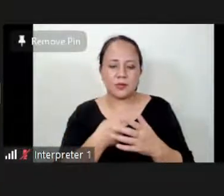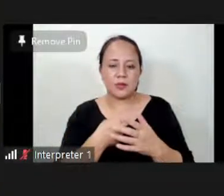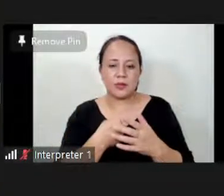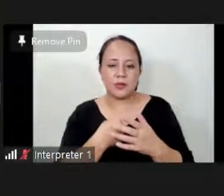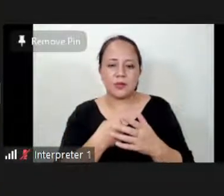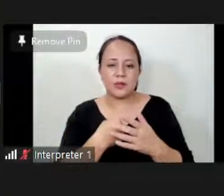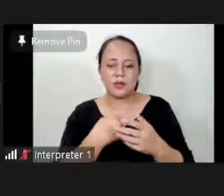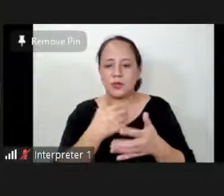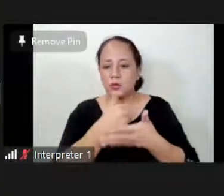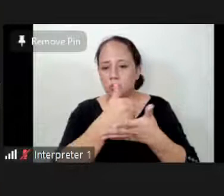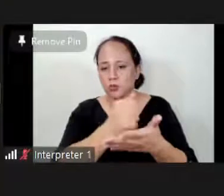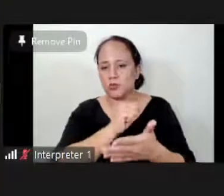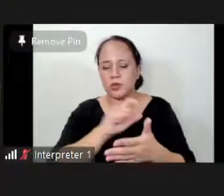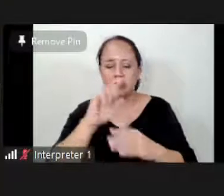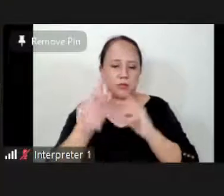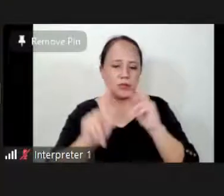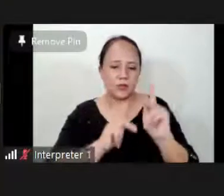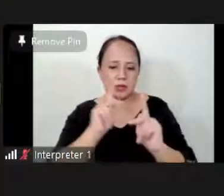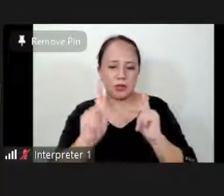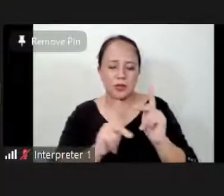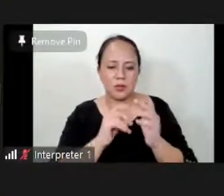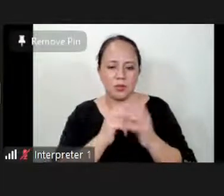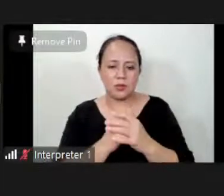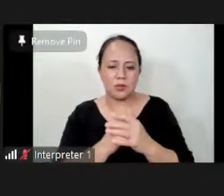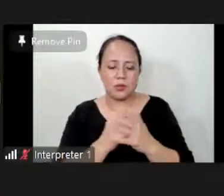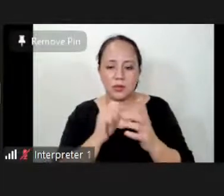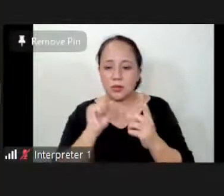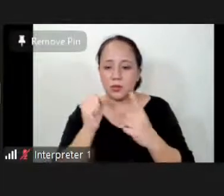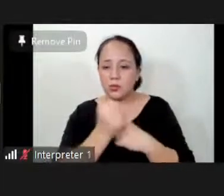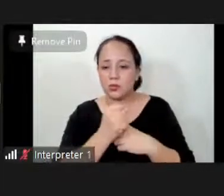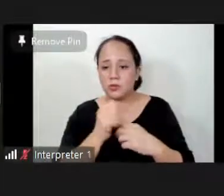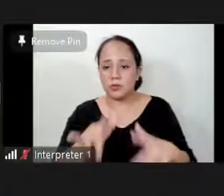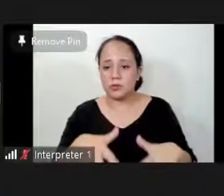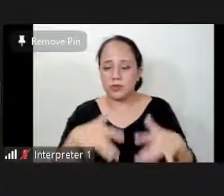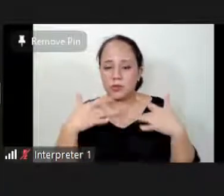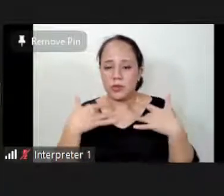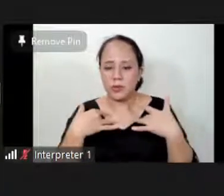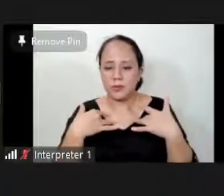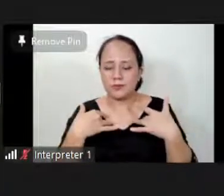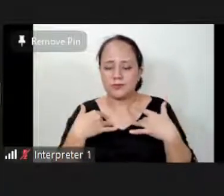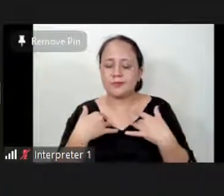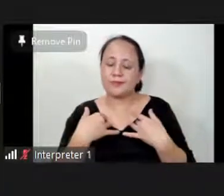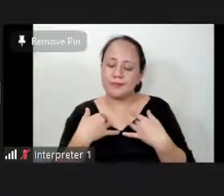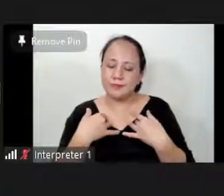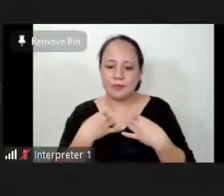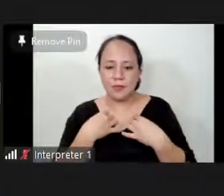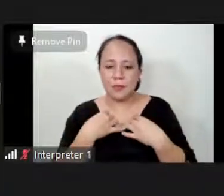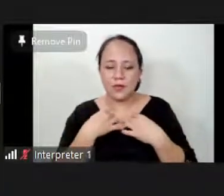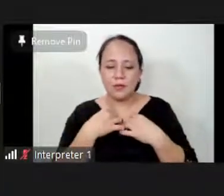tumutulong sa lahat ng mga tao na ganun yung sitwasyon ng buhay. So sana